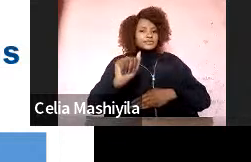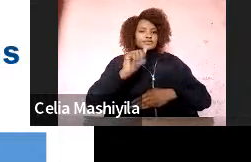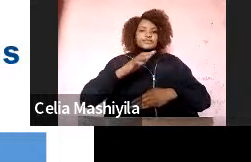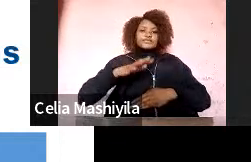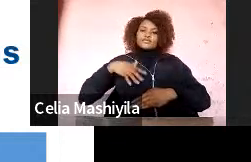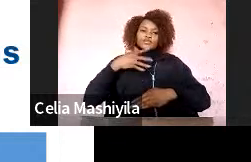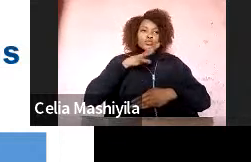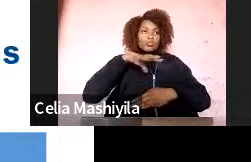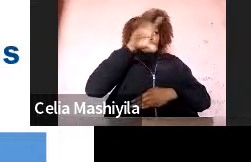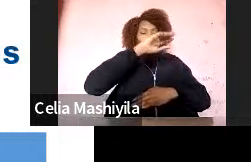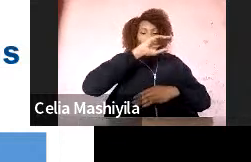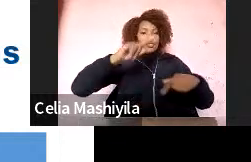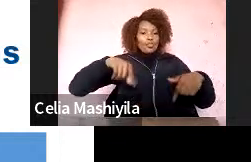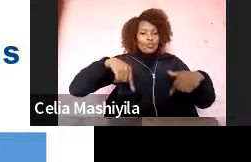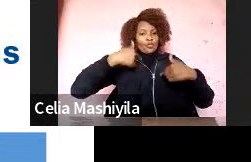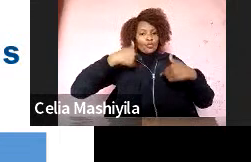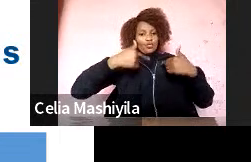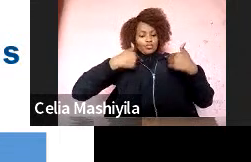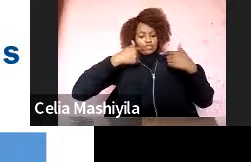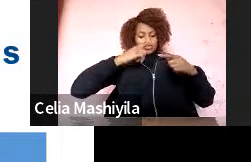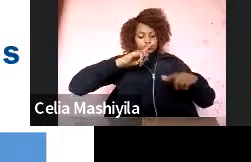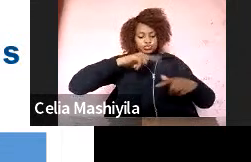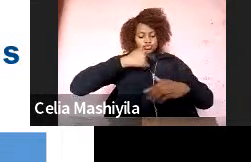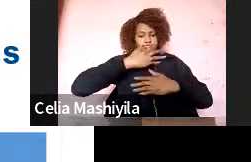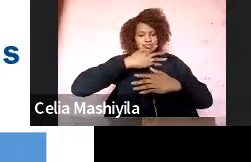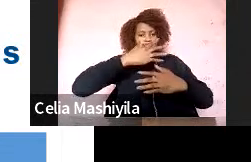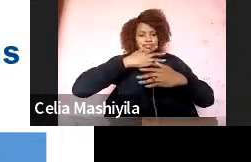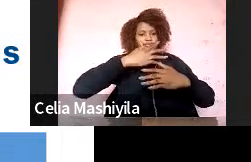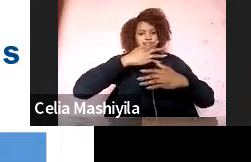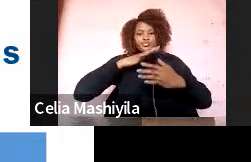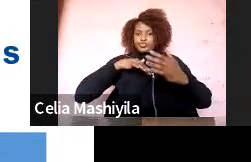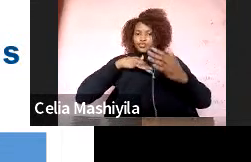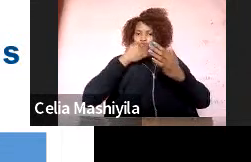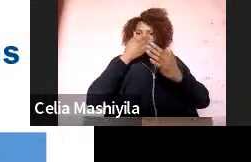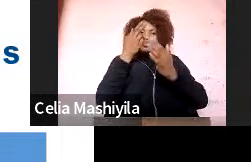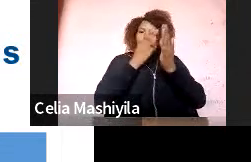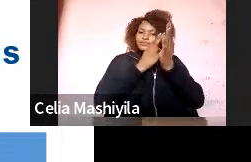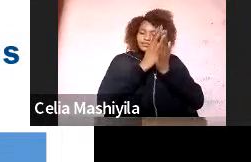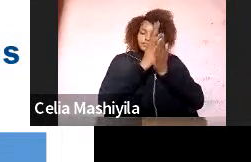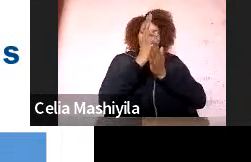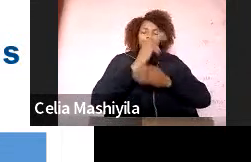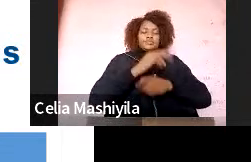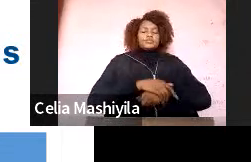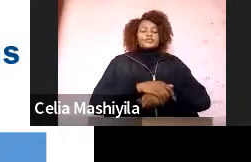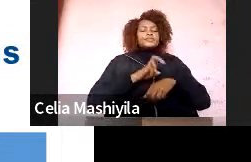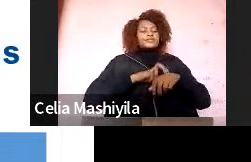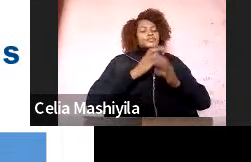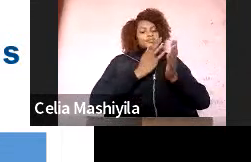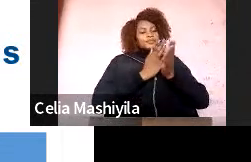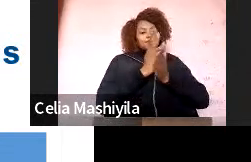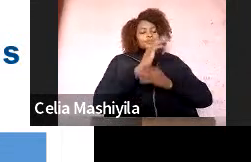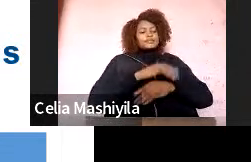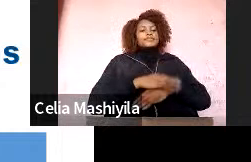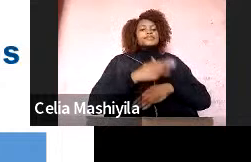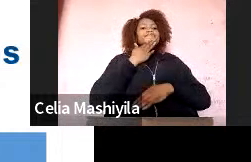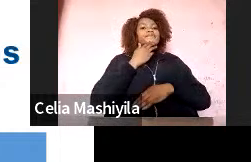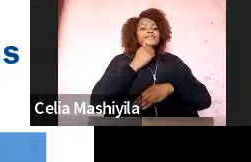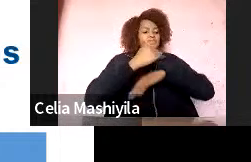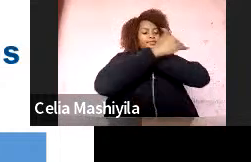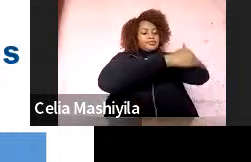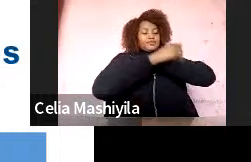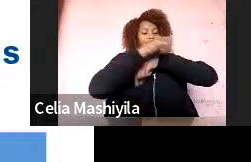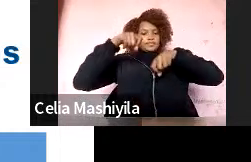we, the people of South Africa. Therefore, let's be loyal to this country. And also, we are saying help this country to deter